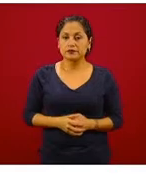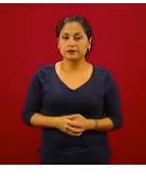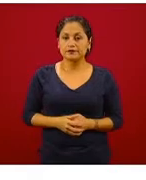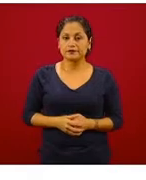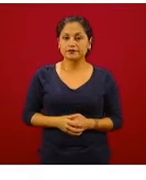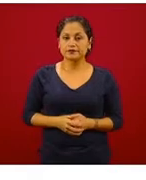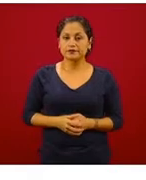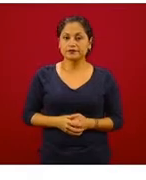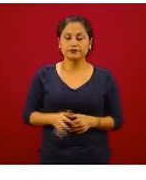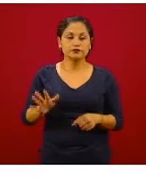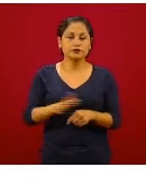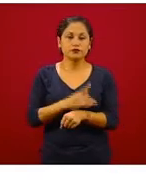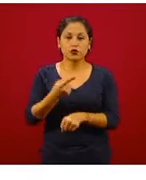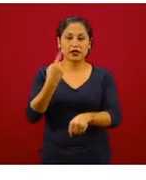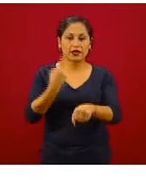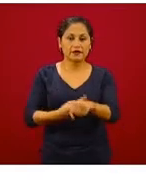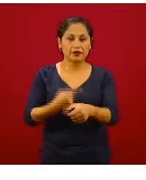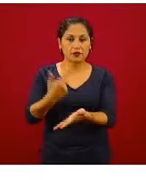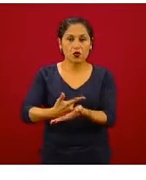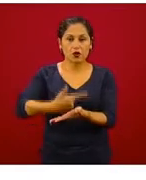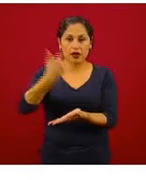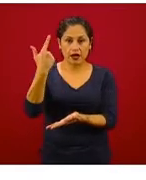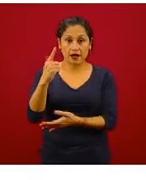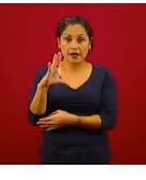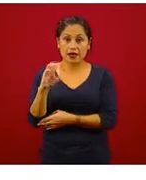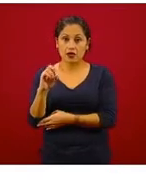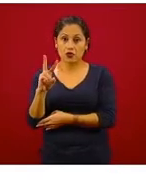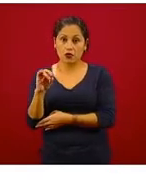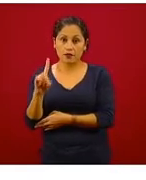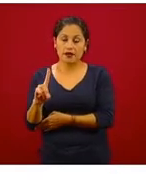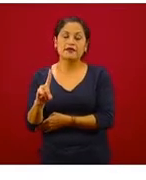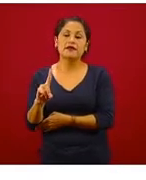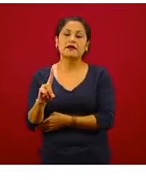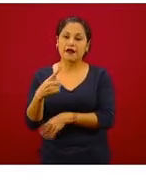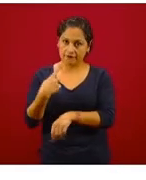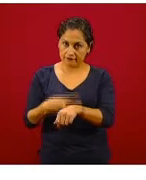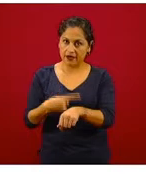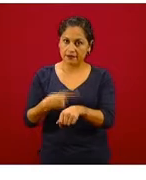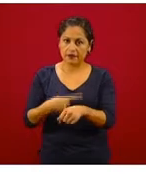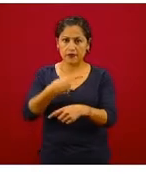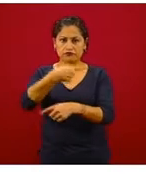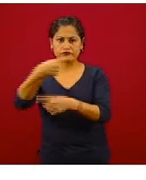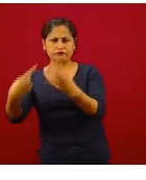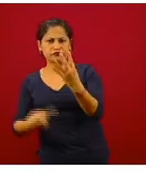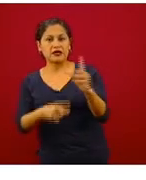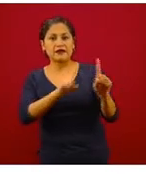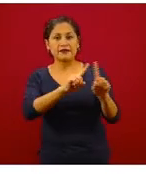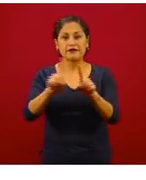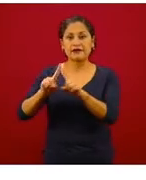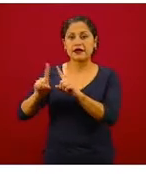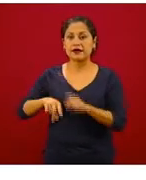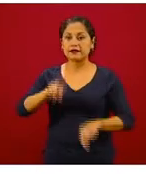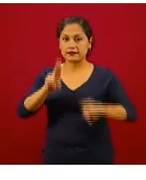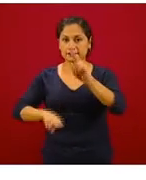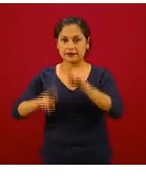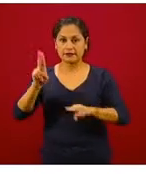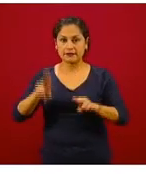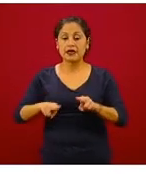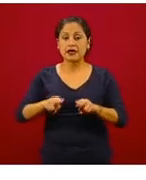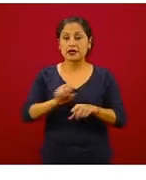5,332 people who unfortunately have lost their lives. They have been hit by the most